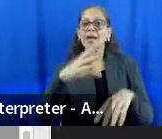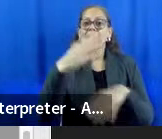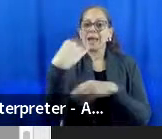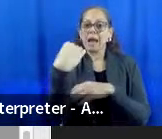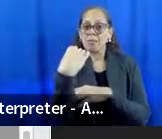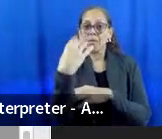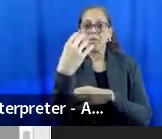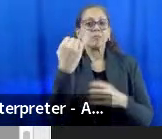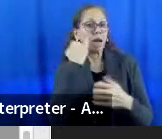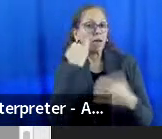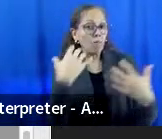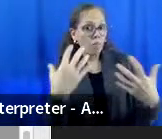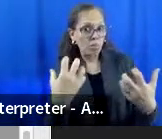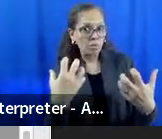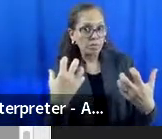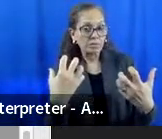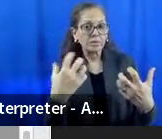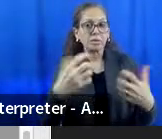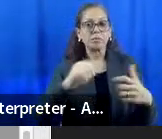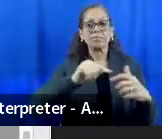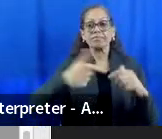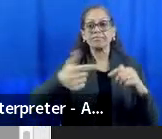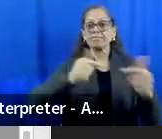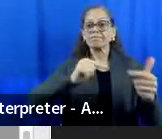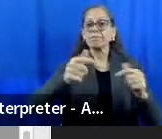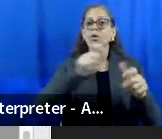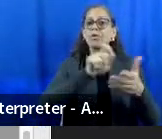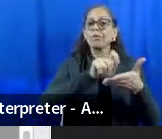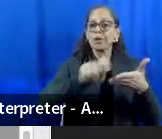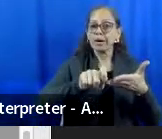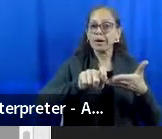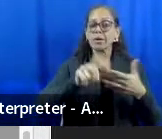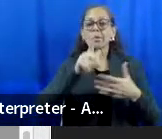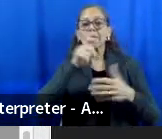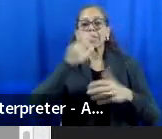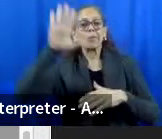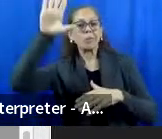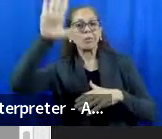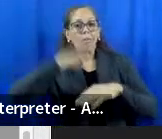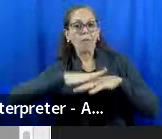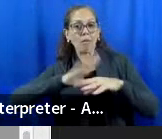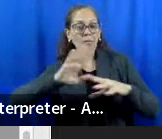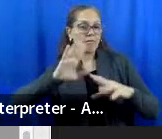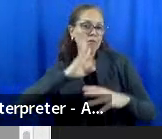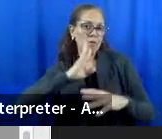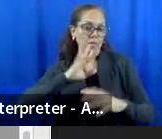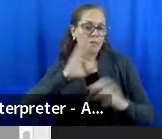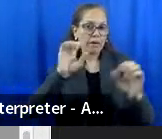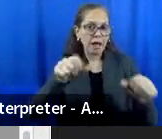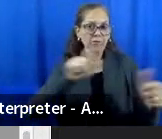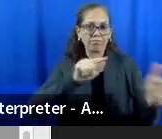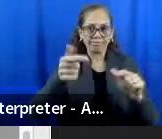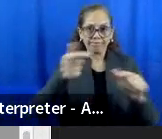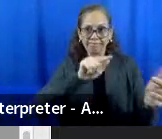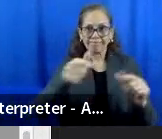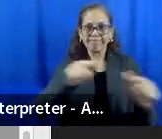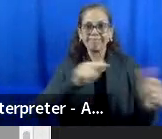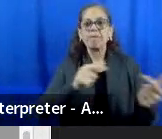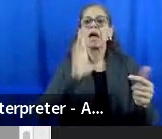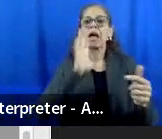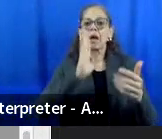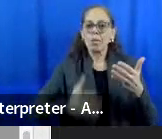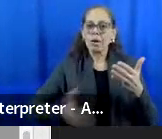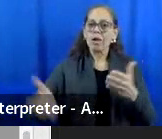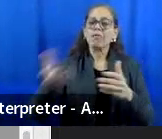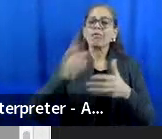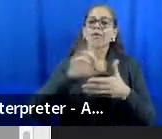like. And we will alternate between written questions and those who want to ask a question verbally. And don't worry, I'm going to go over all of this